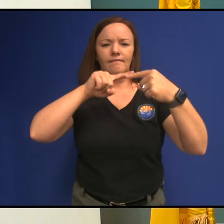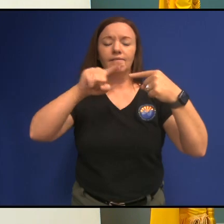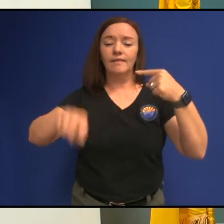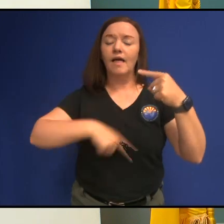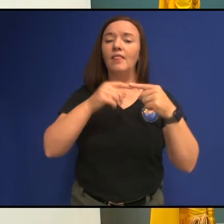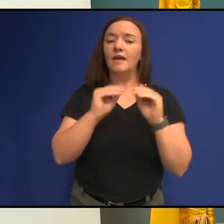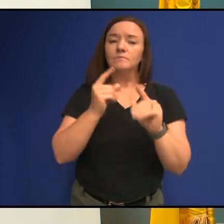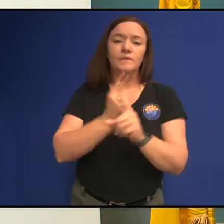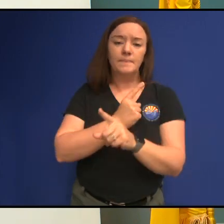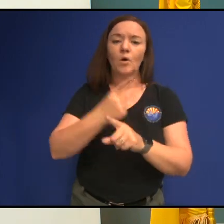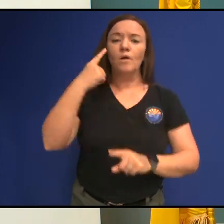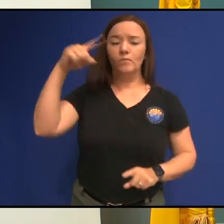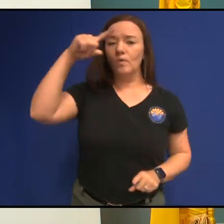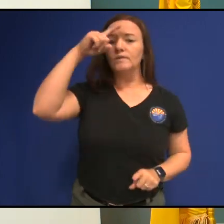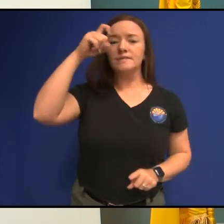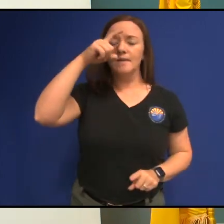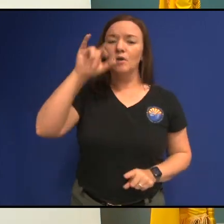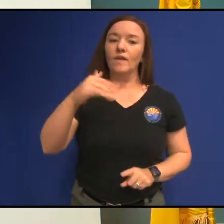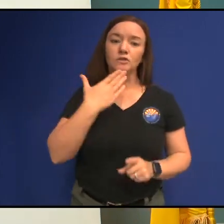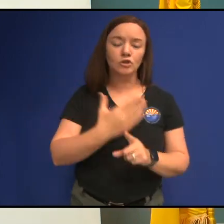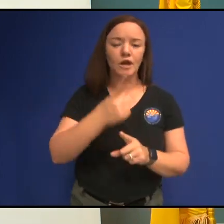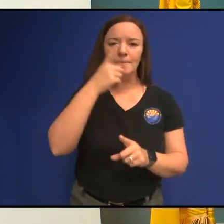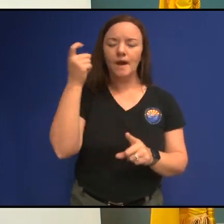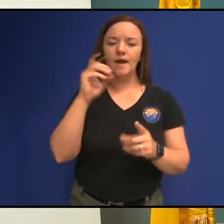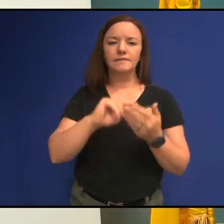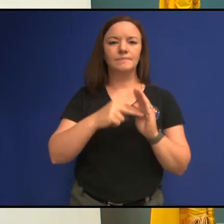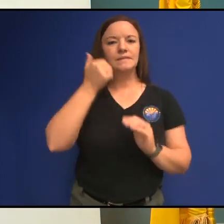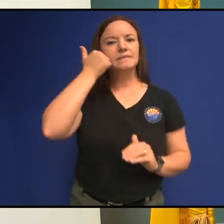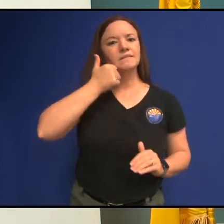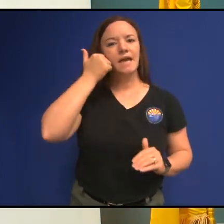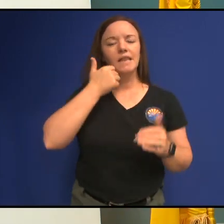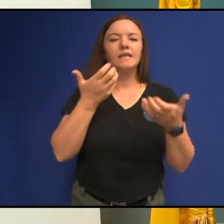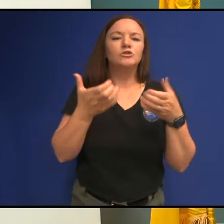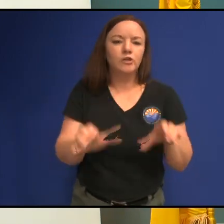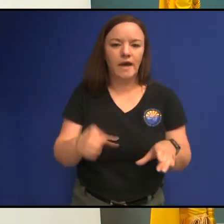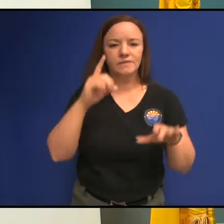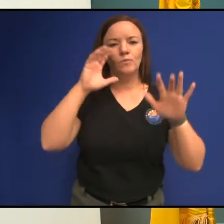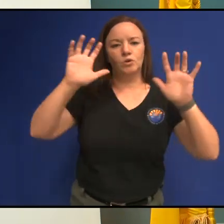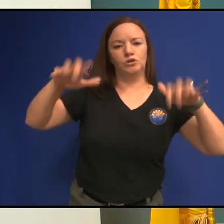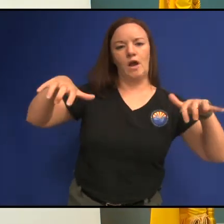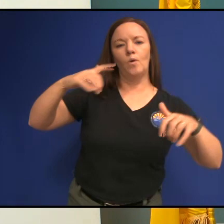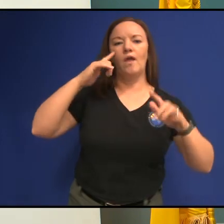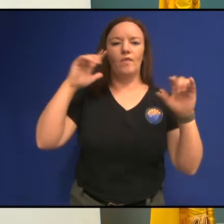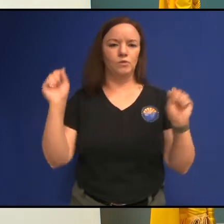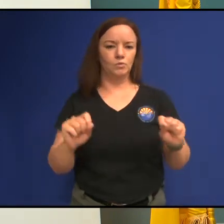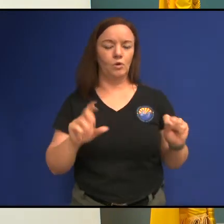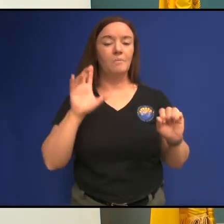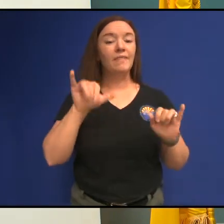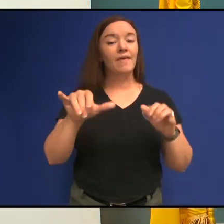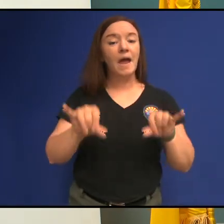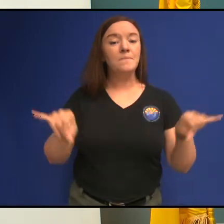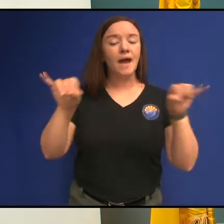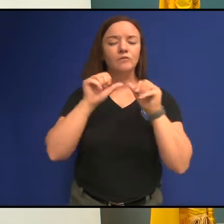good because it brings us those daily chances of showers and thunderstorms. And this goes all the way into next Wednesday,